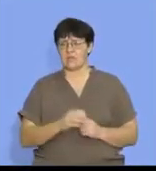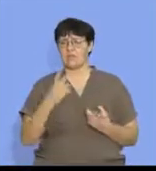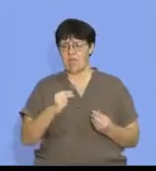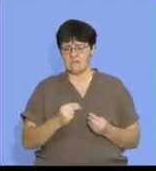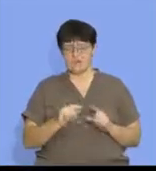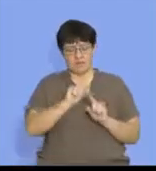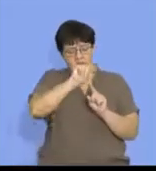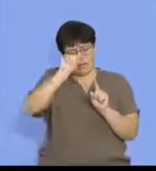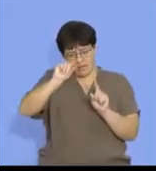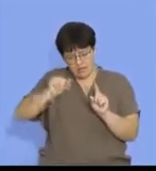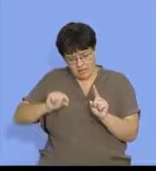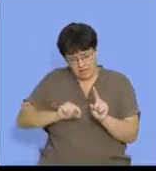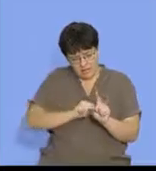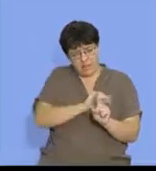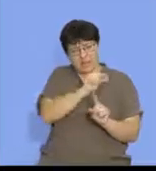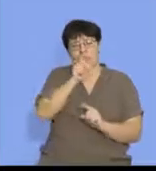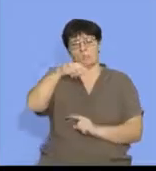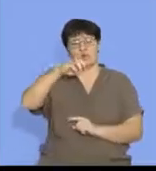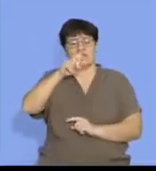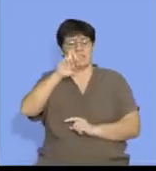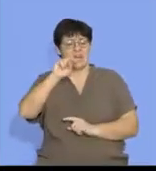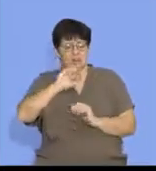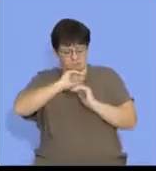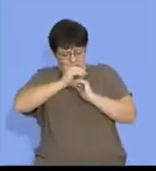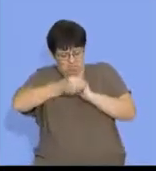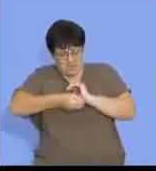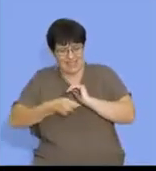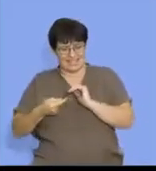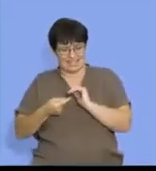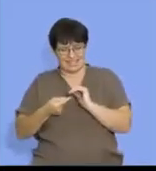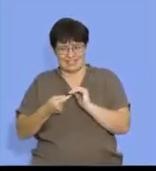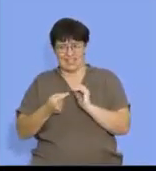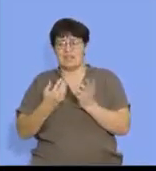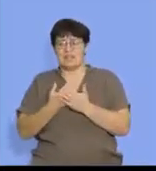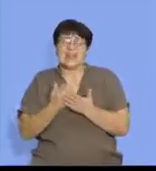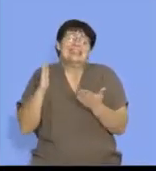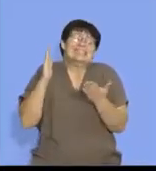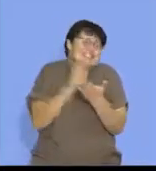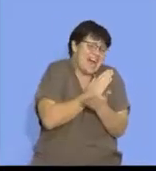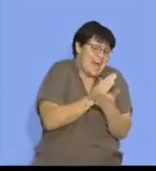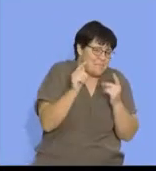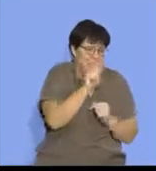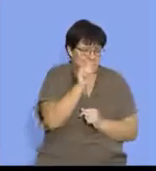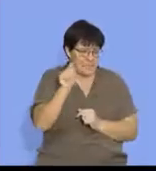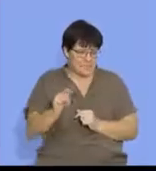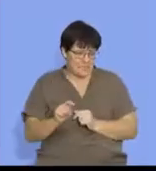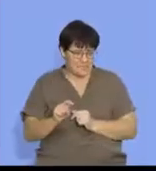little protein coat around them to protect them, and then some of the